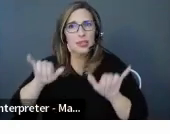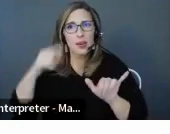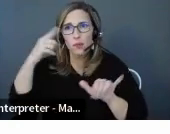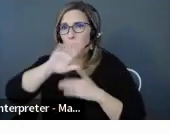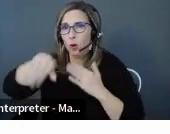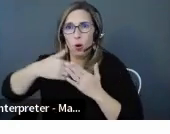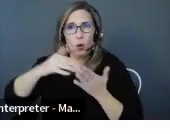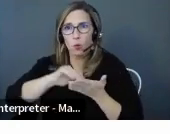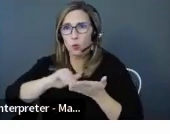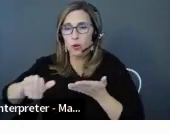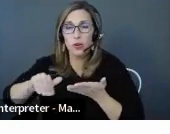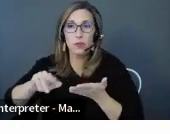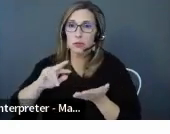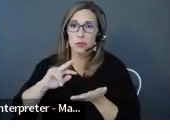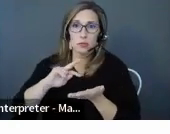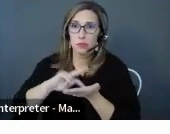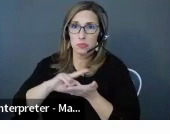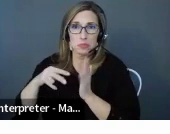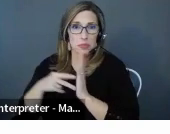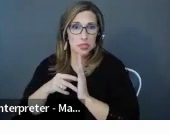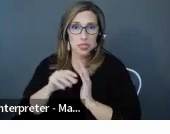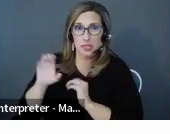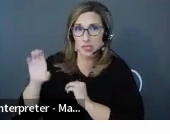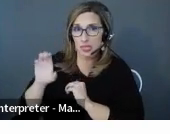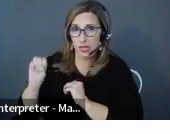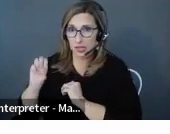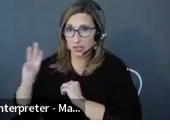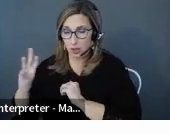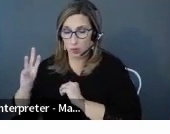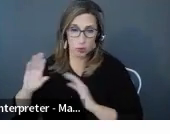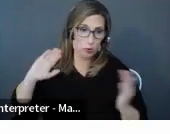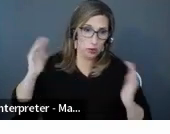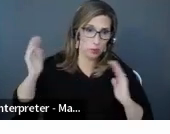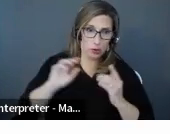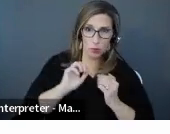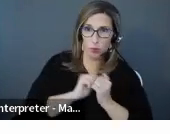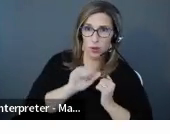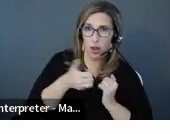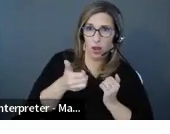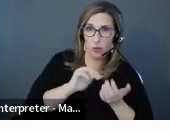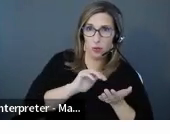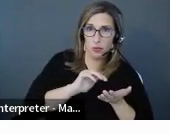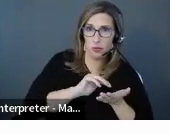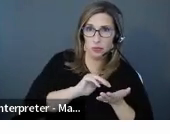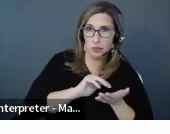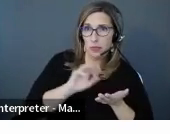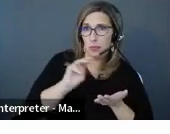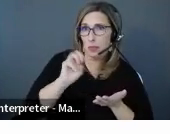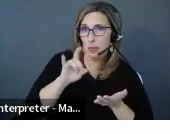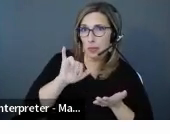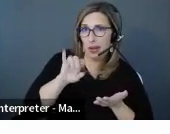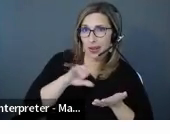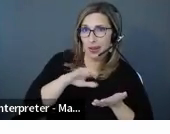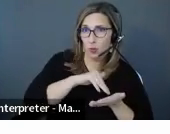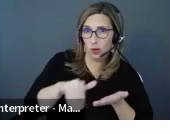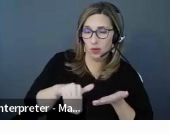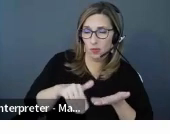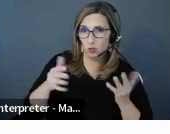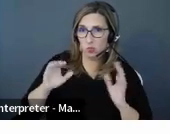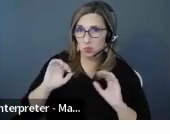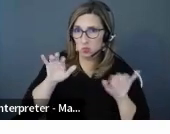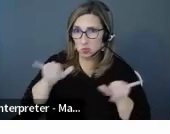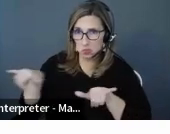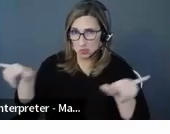That means that there aren't really updates for the CSW compared to the other Medicaid waivers for the state. CMS requires